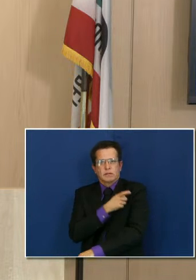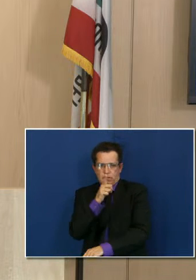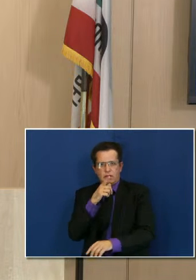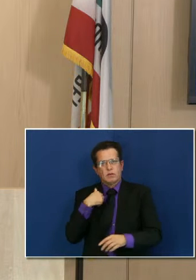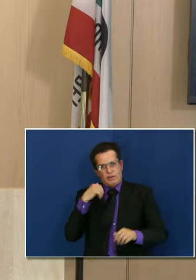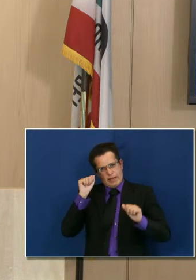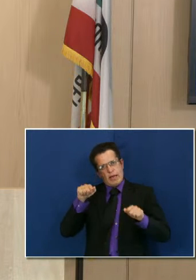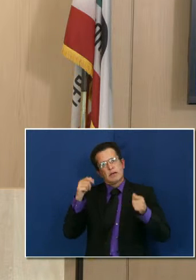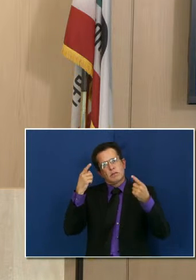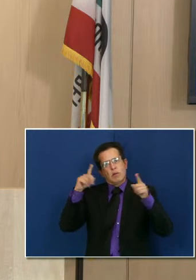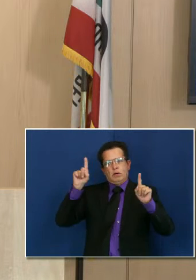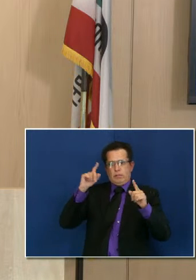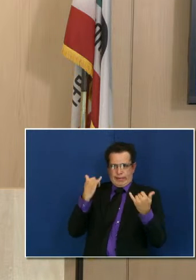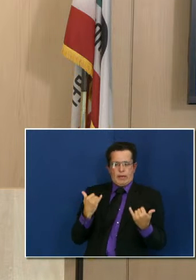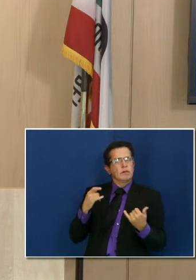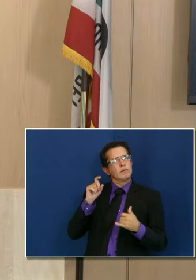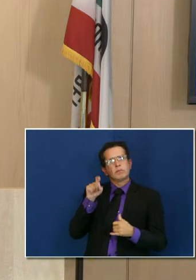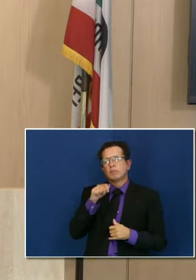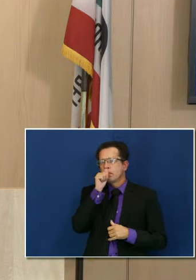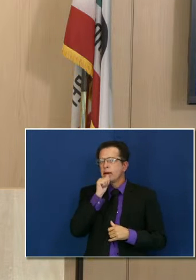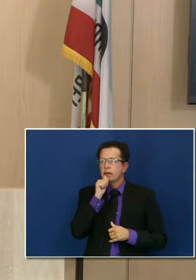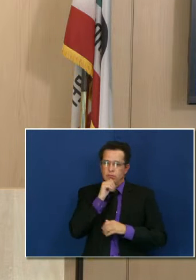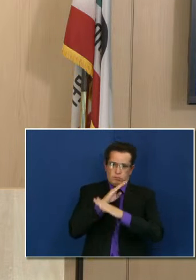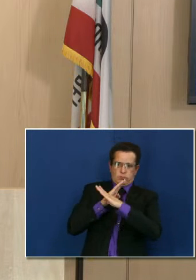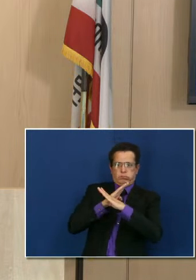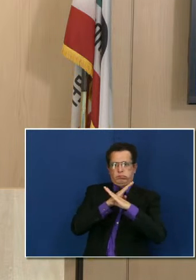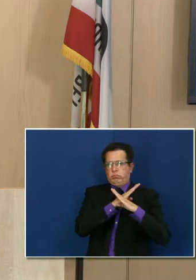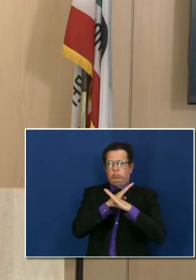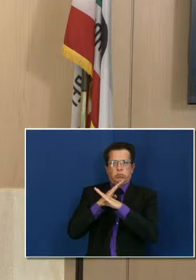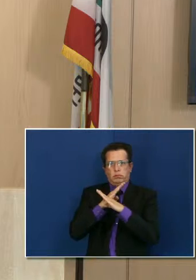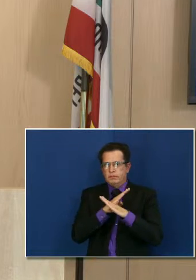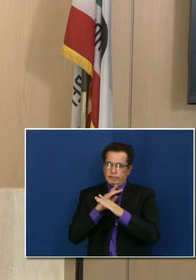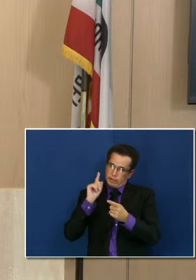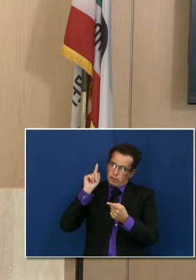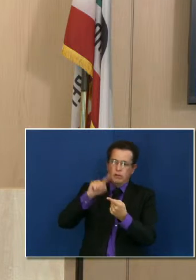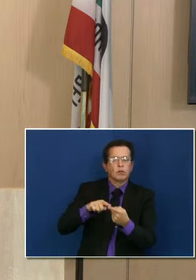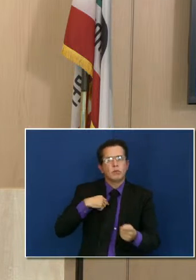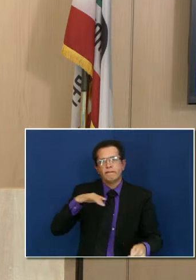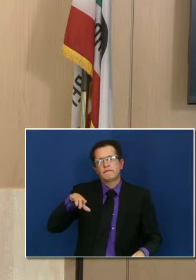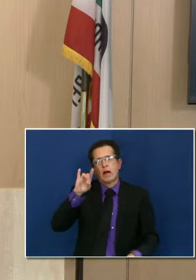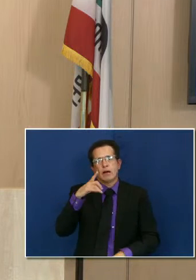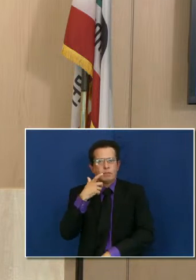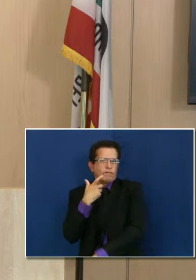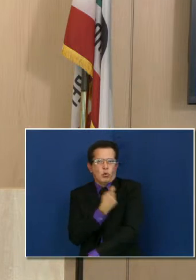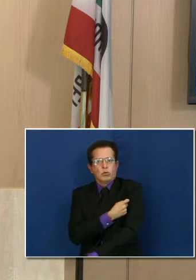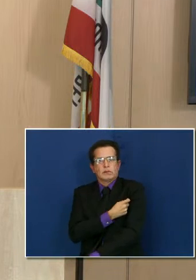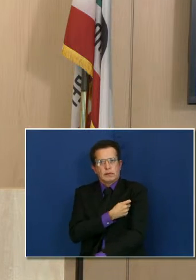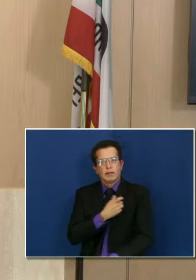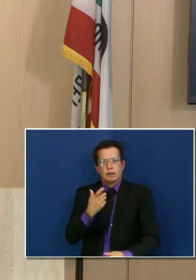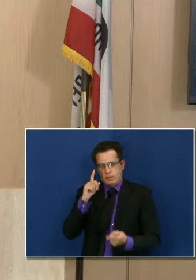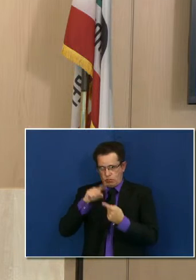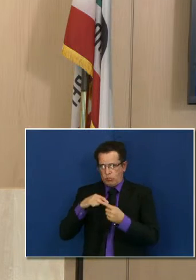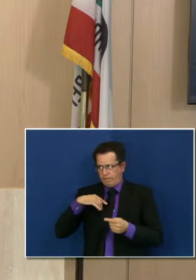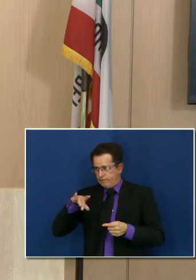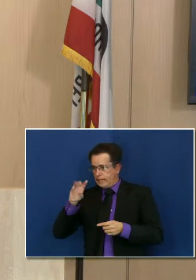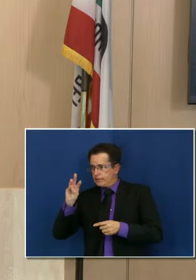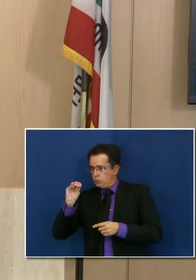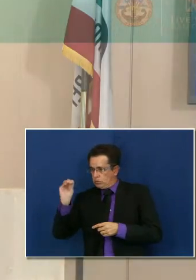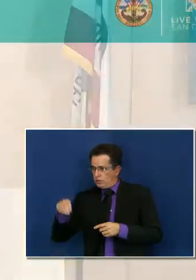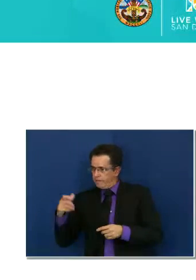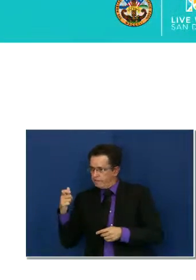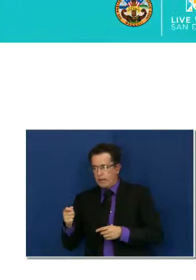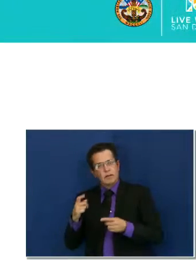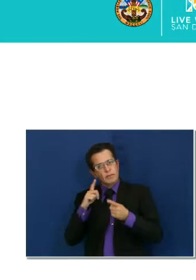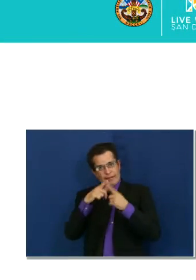can achieve herd immunity with at least 60% of our population being vaccinated. In the next slide, that